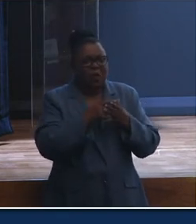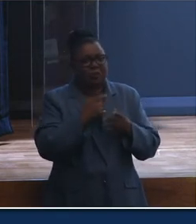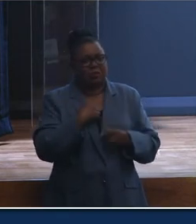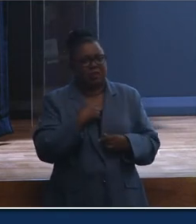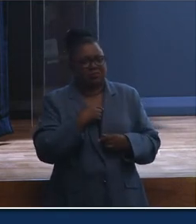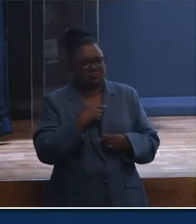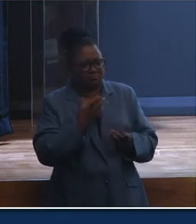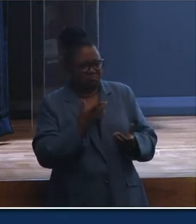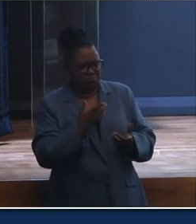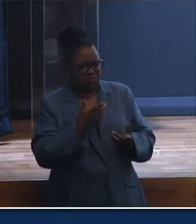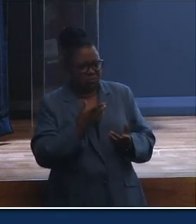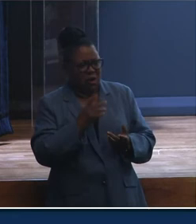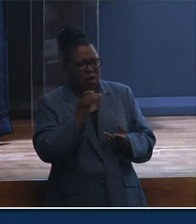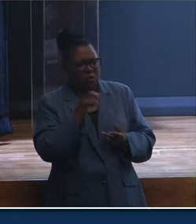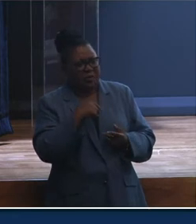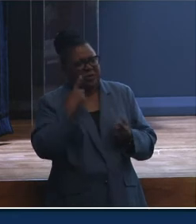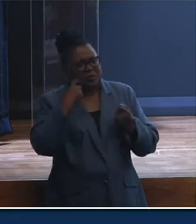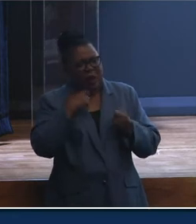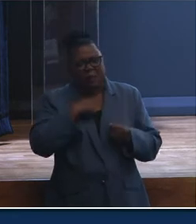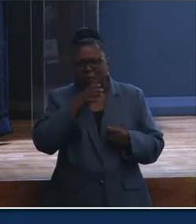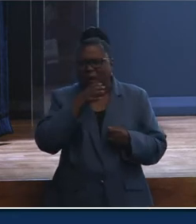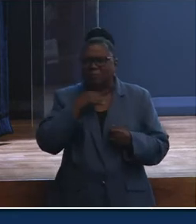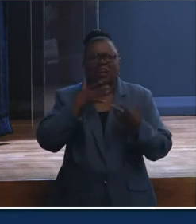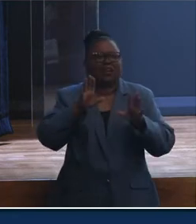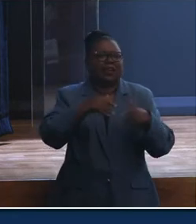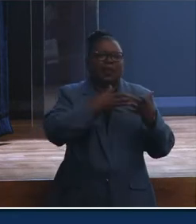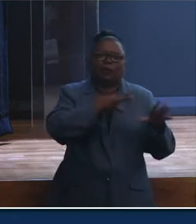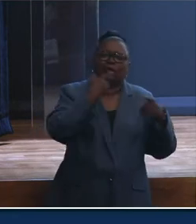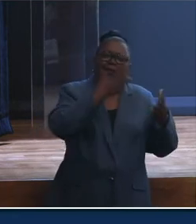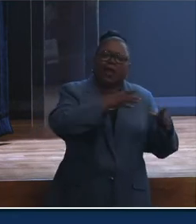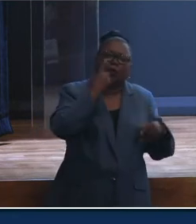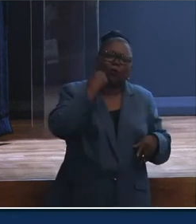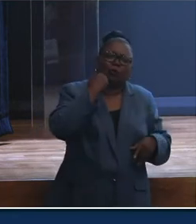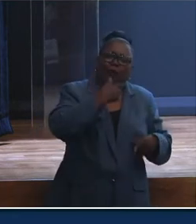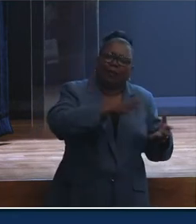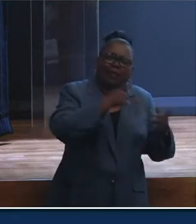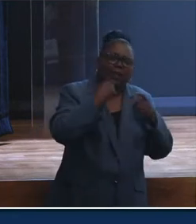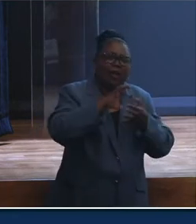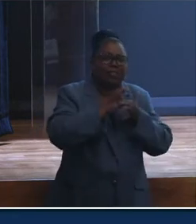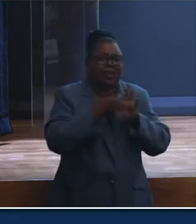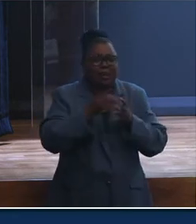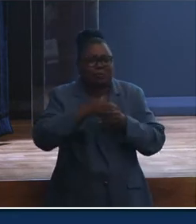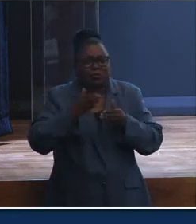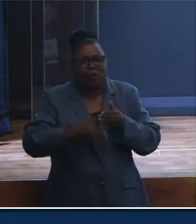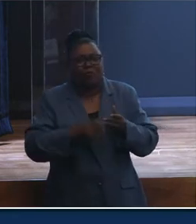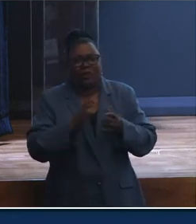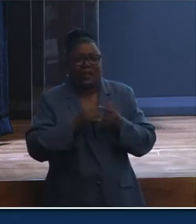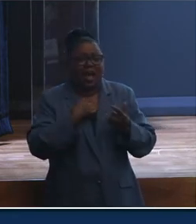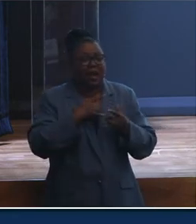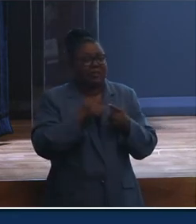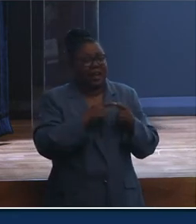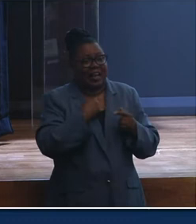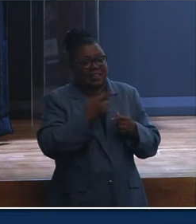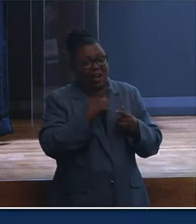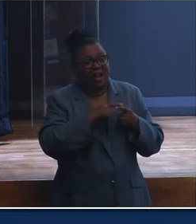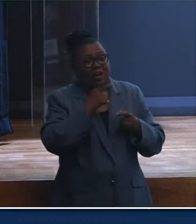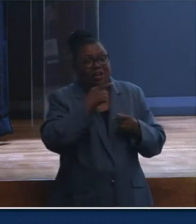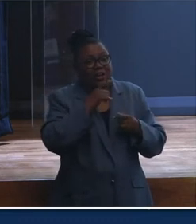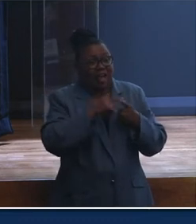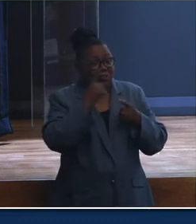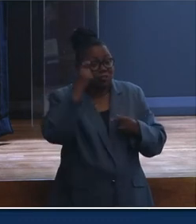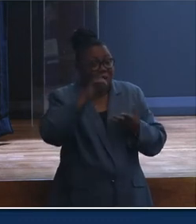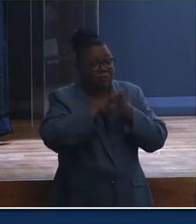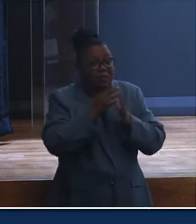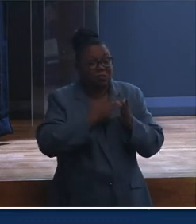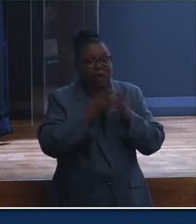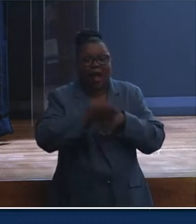like, you know, Chris is crying, and my mom would say, oh, just let her cry, you know, because she's sad that the Olympics are over. And now, by the way, do dreams come true?